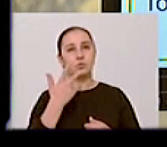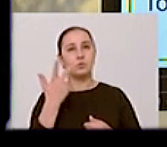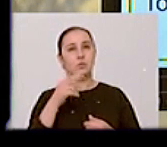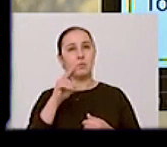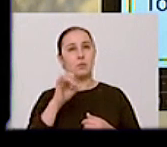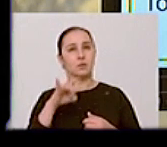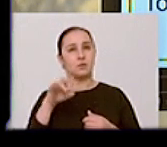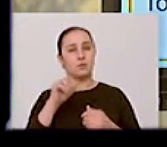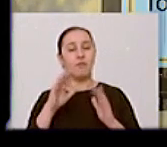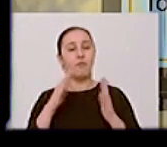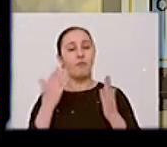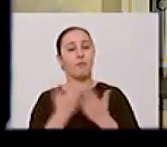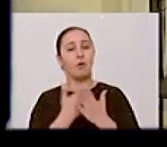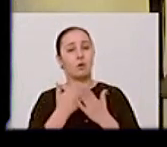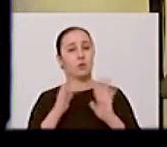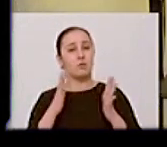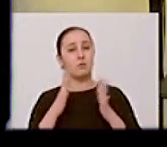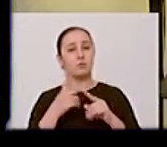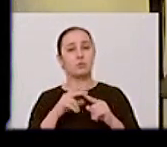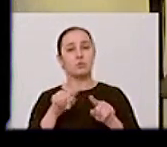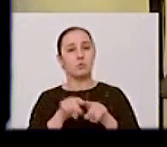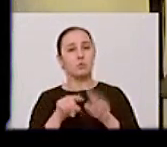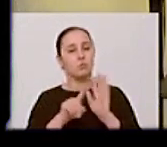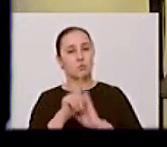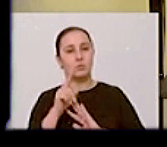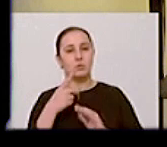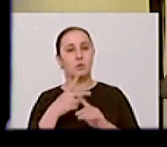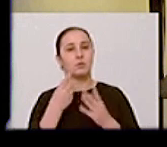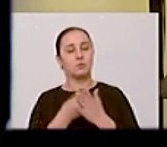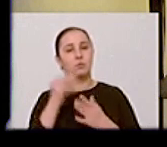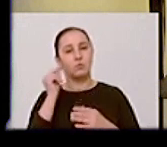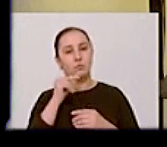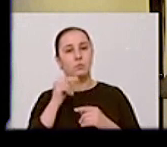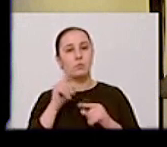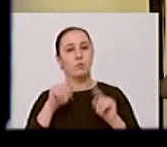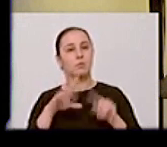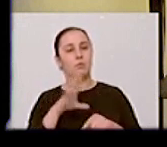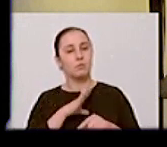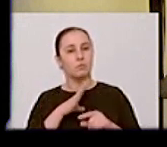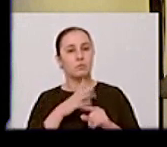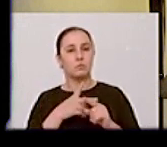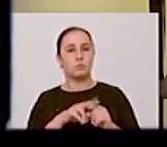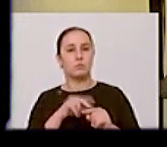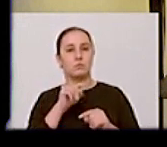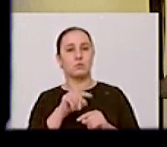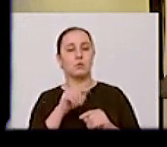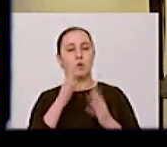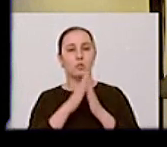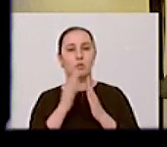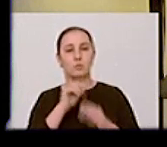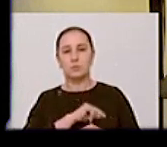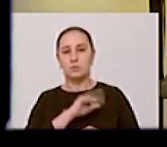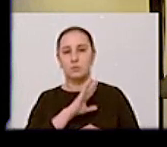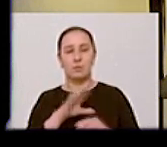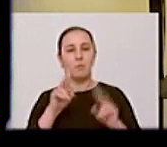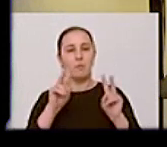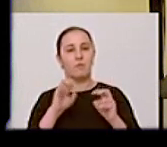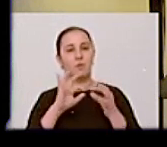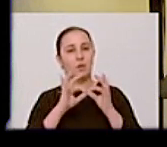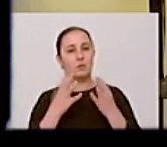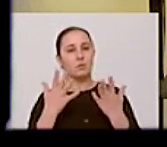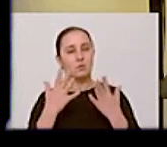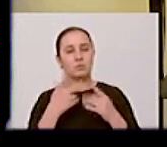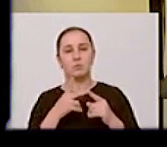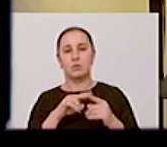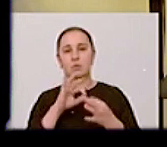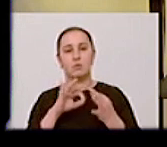3-parda voqealar rivoji shunday boshlanadi. Aziz o'quvchim, ba'zi o'rinda kitob bilan ishlamasdan mavzuni aniq